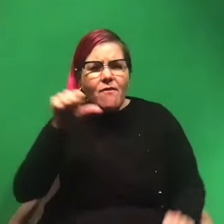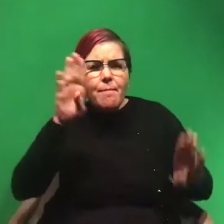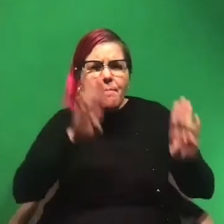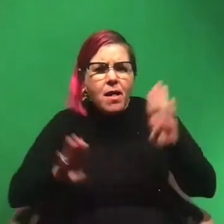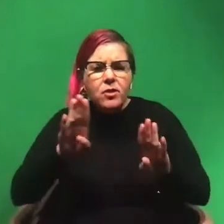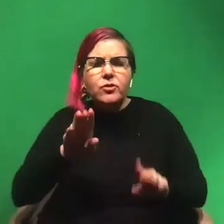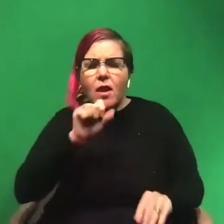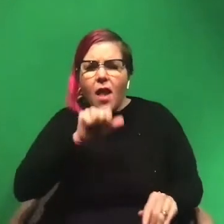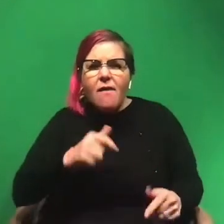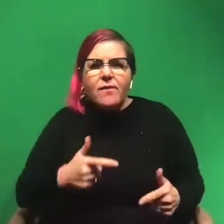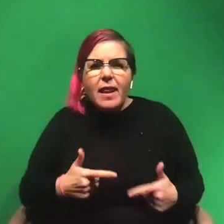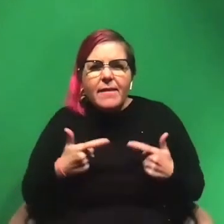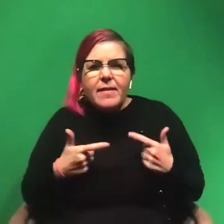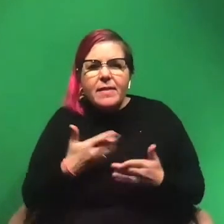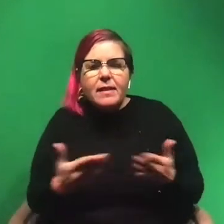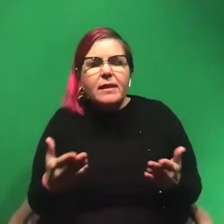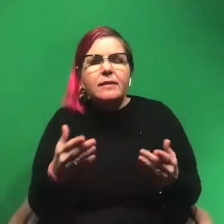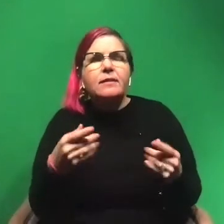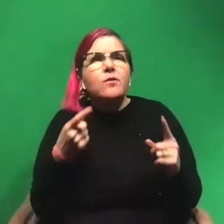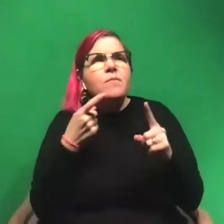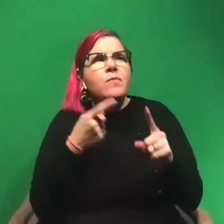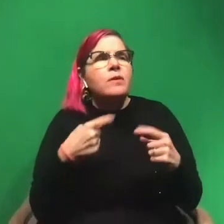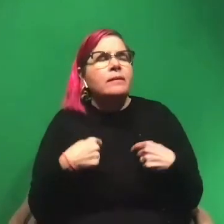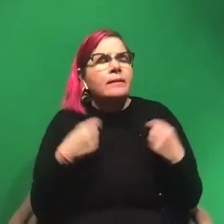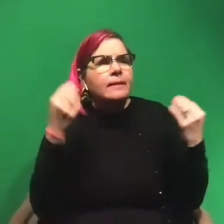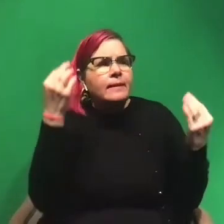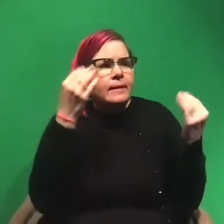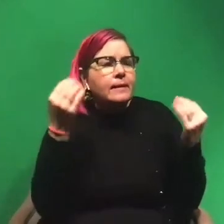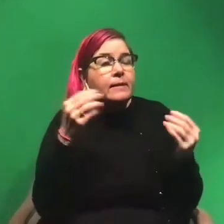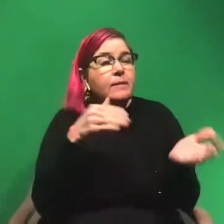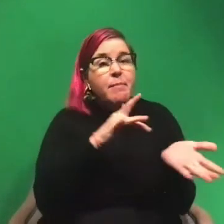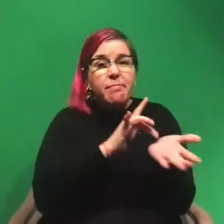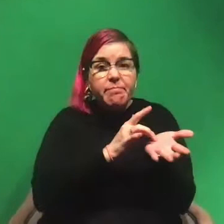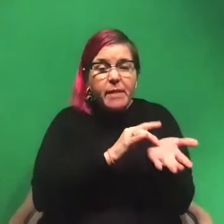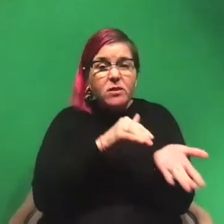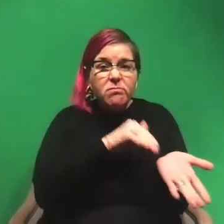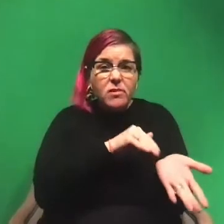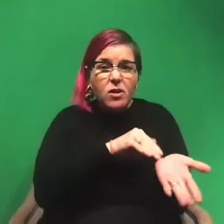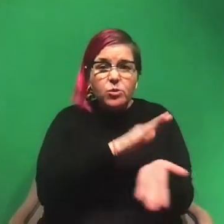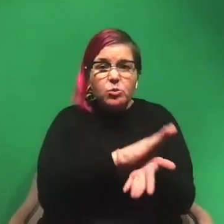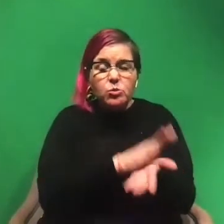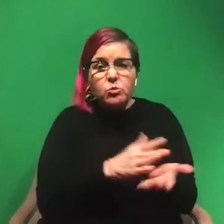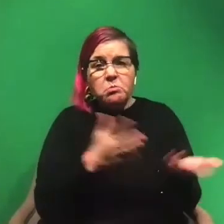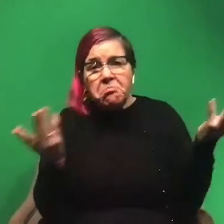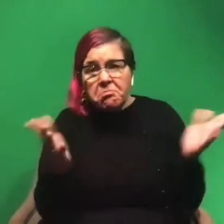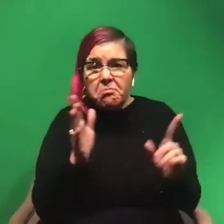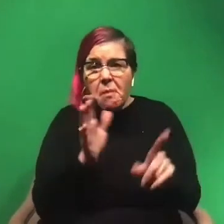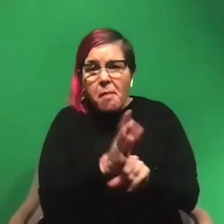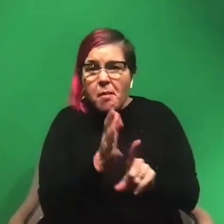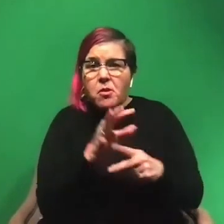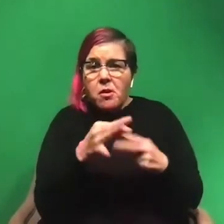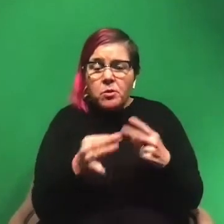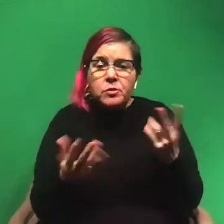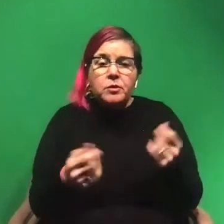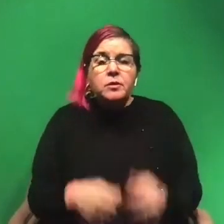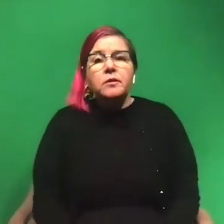life. So there was a point where I was thinking of medical school because that's what we all hear about. And you